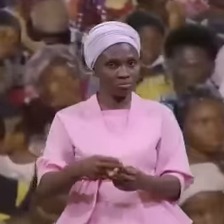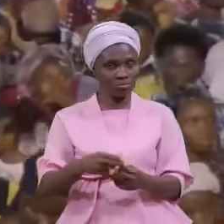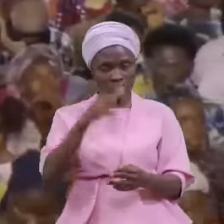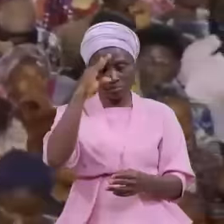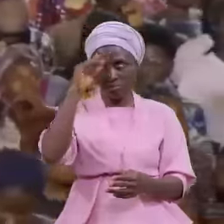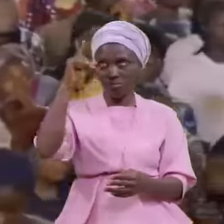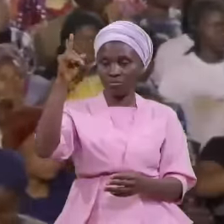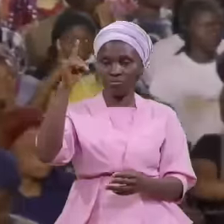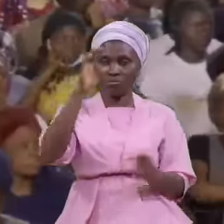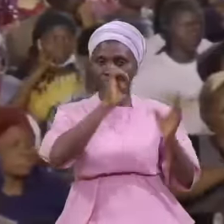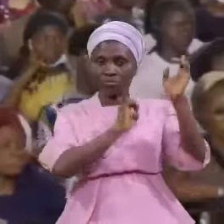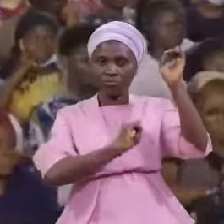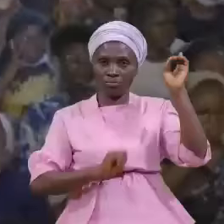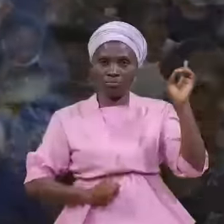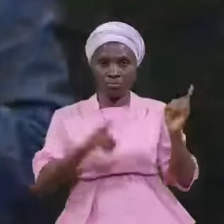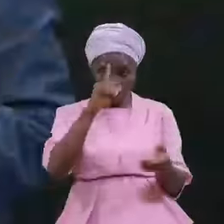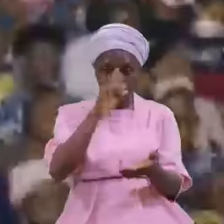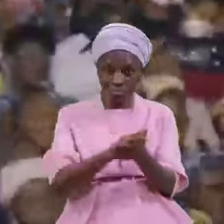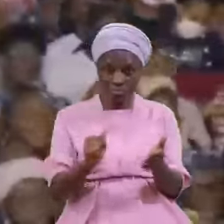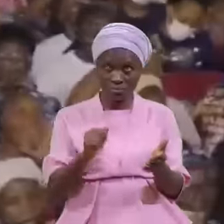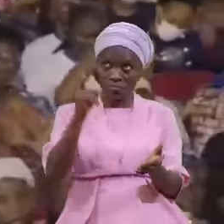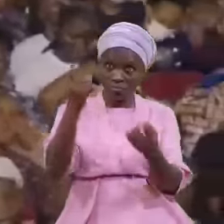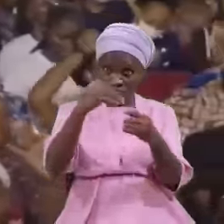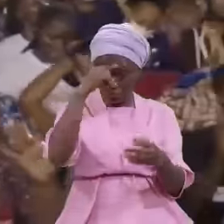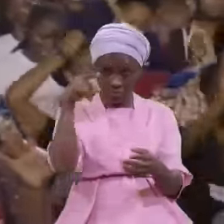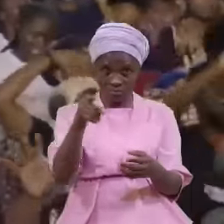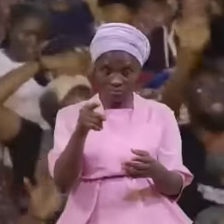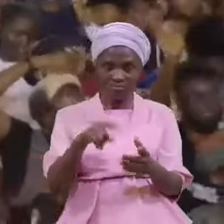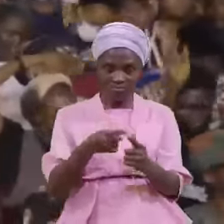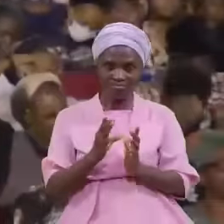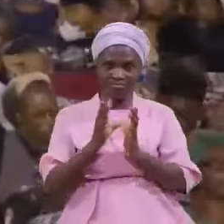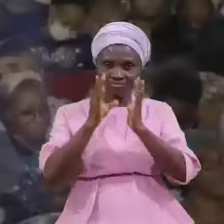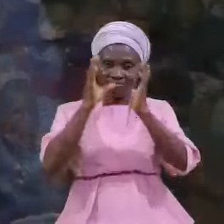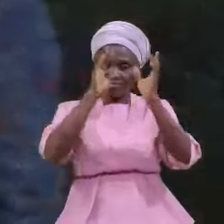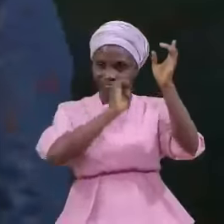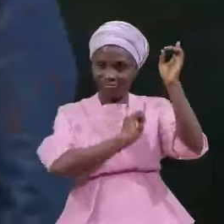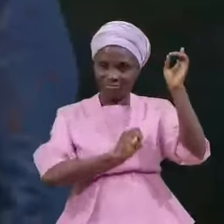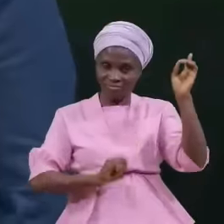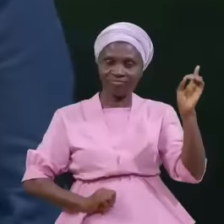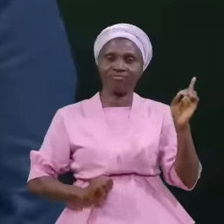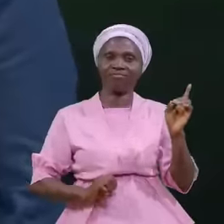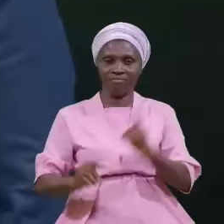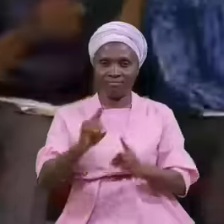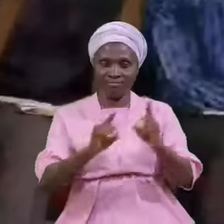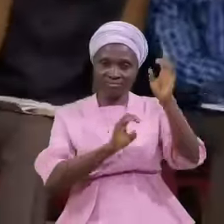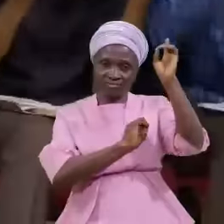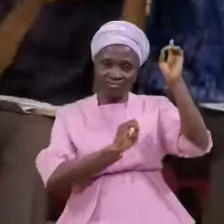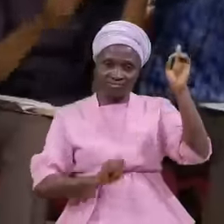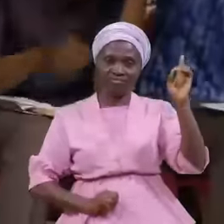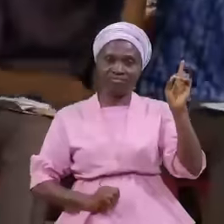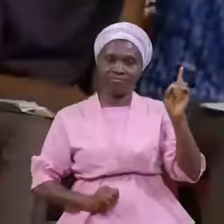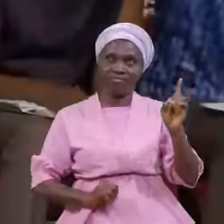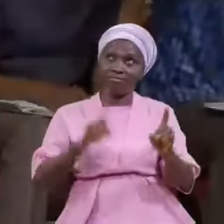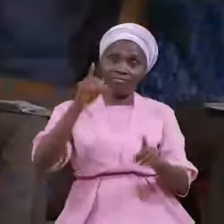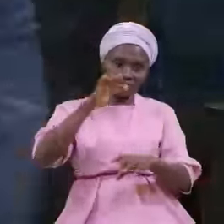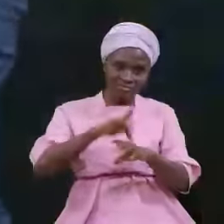you believe he came for you, shout Emmanuel. He'll touch your soul, shout Emmanuel.